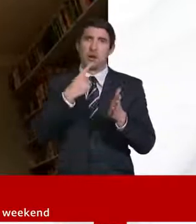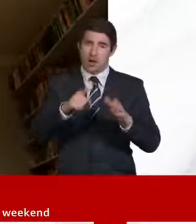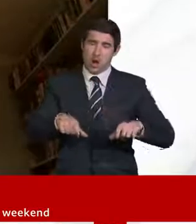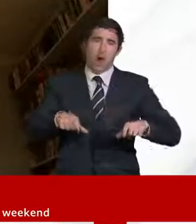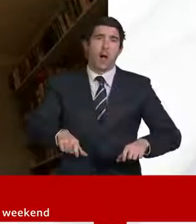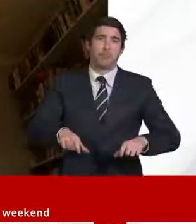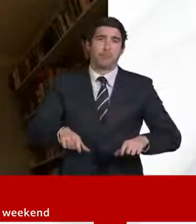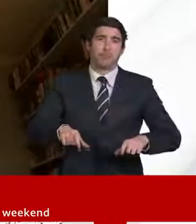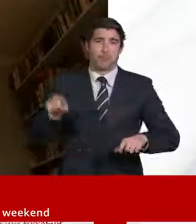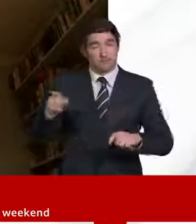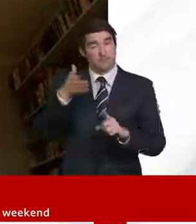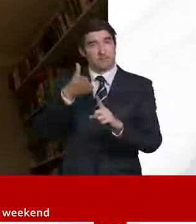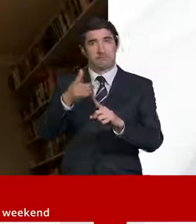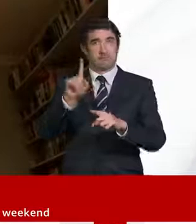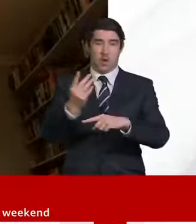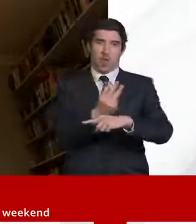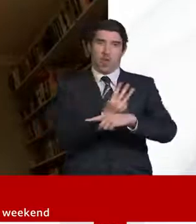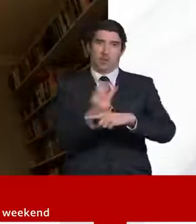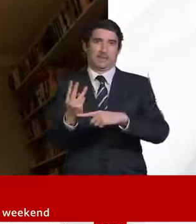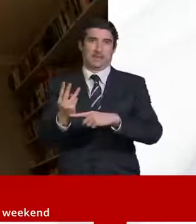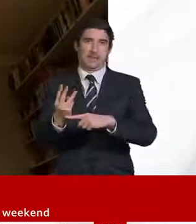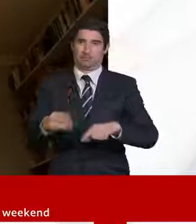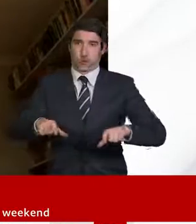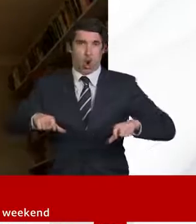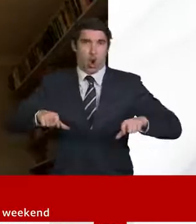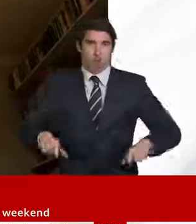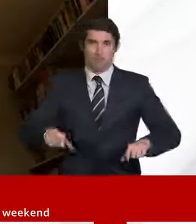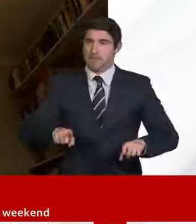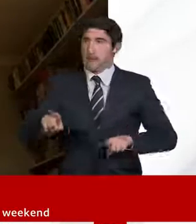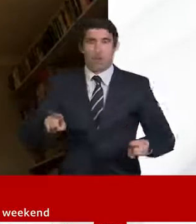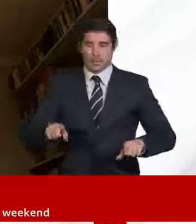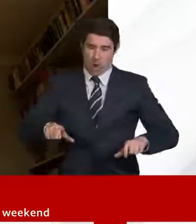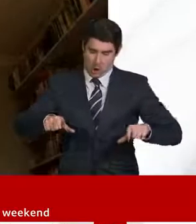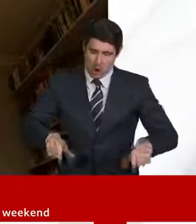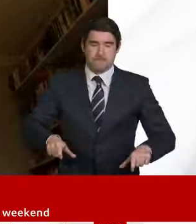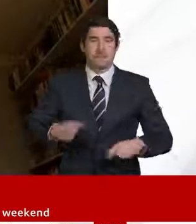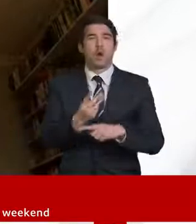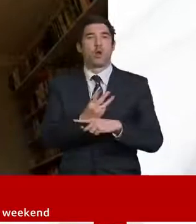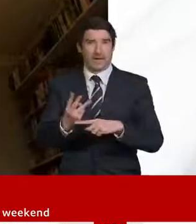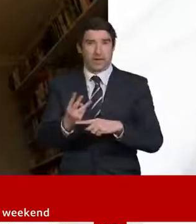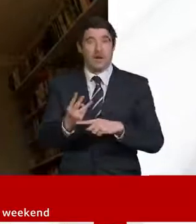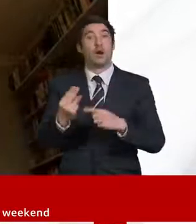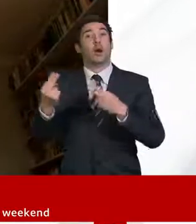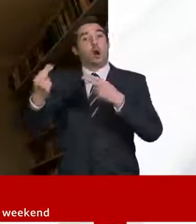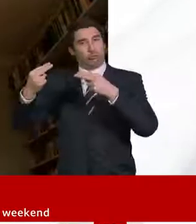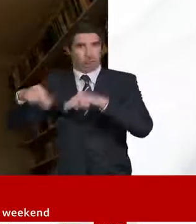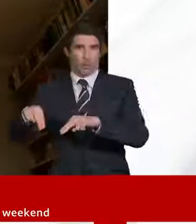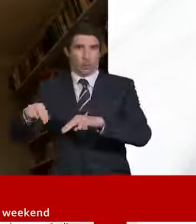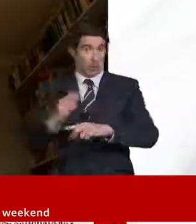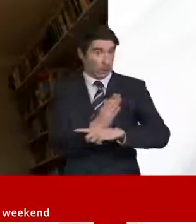it would take 3 weeks for us to know whether those restrictions would allow the NHS to